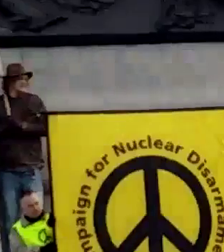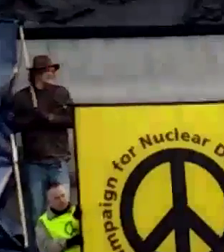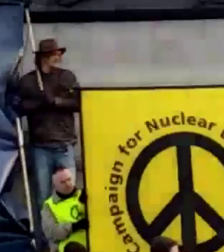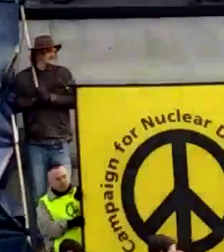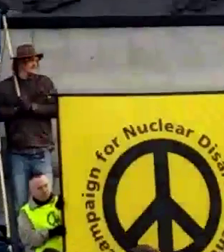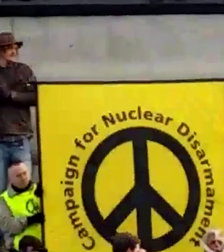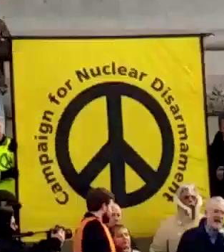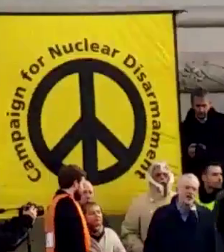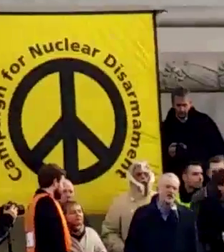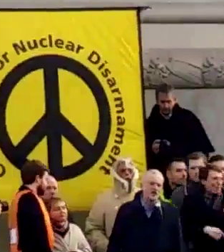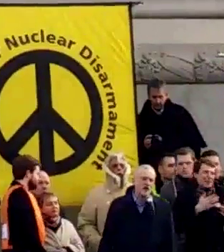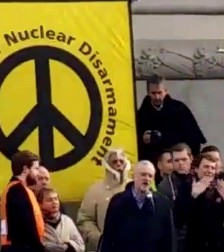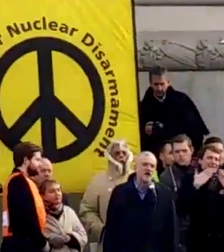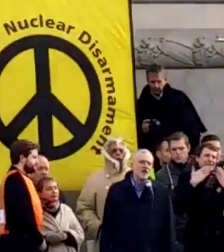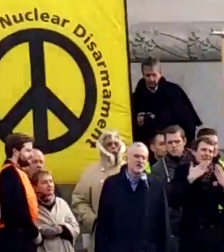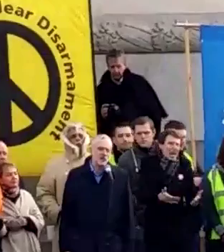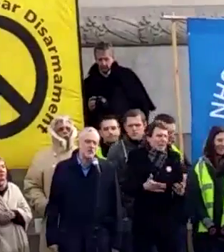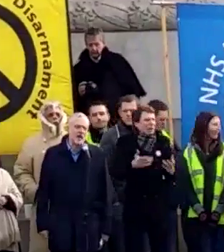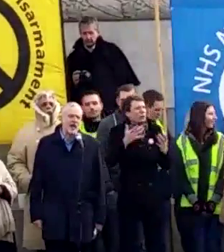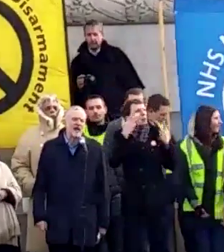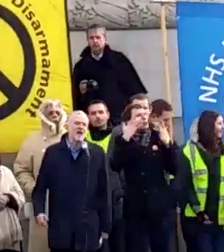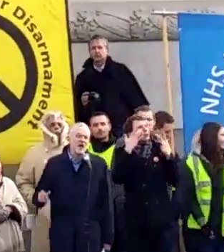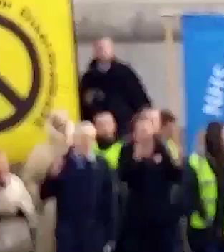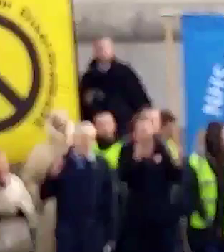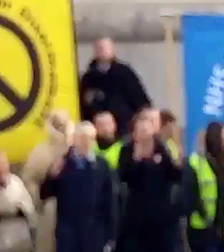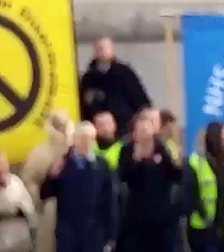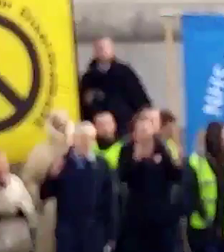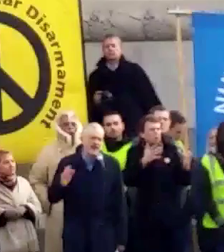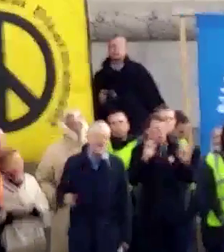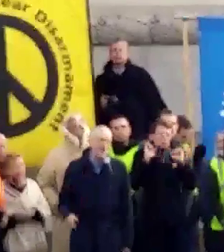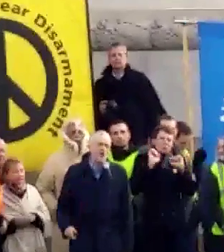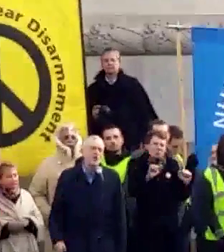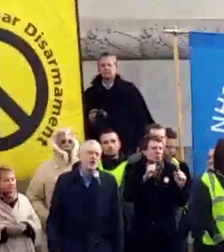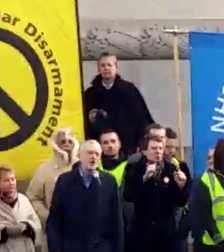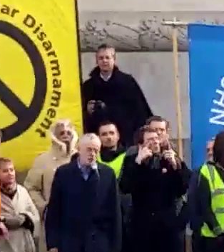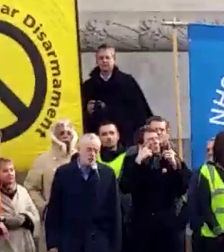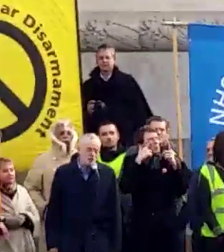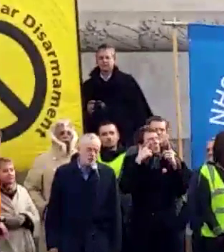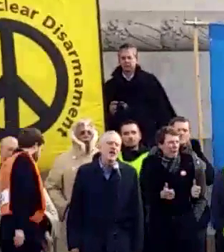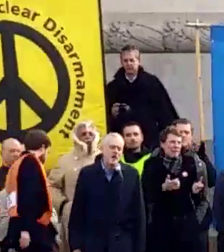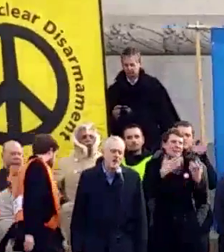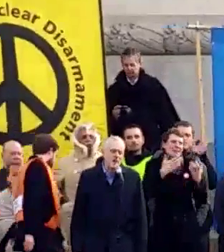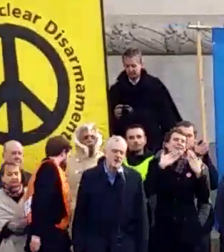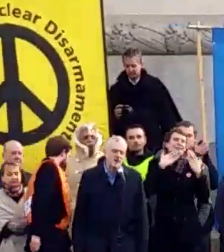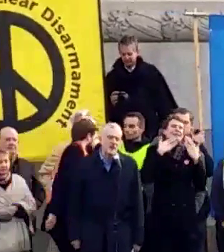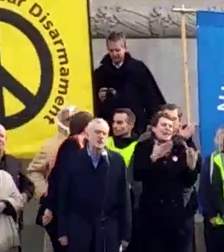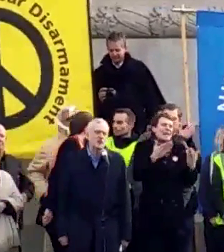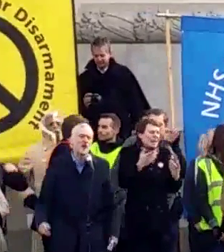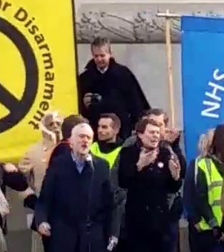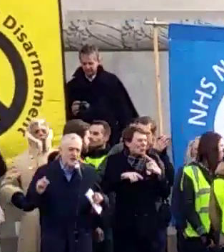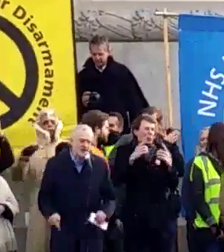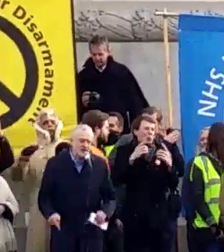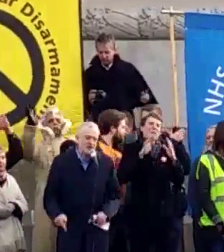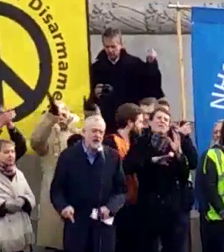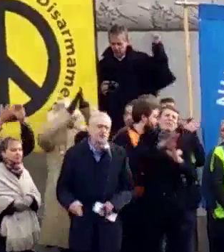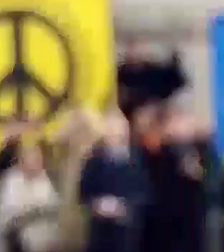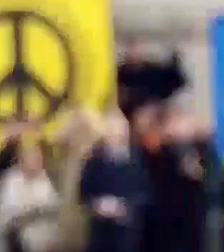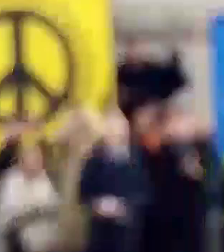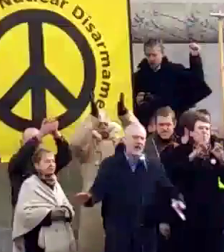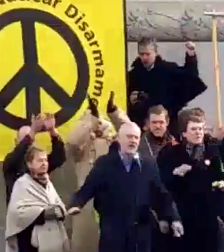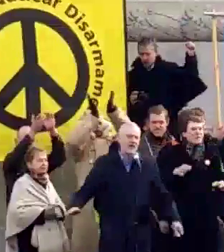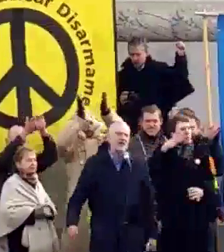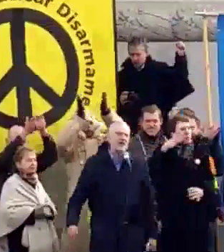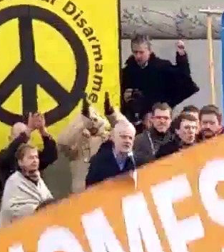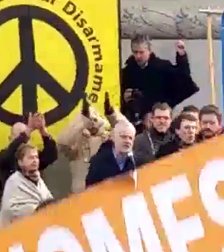today's demonstration. Thank you for showing that you care. And thank you for wanting a peaceful future for this